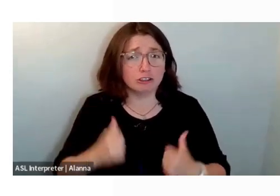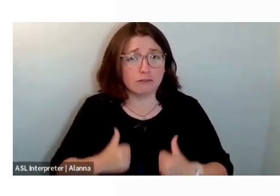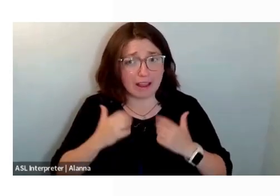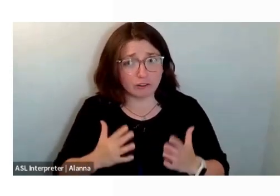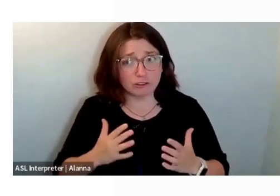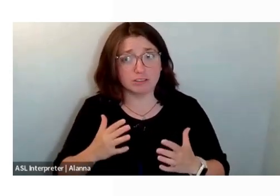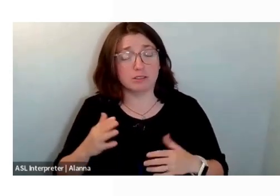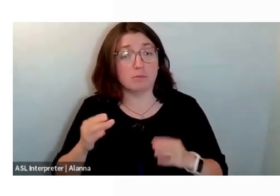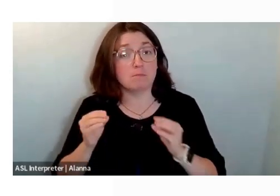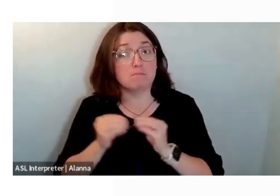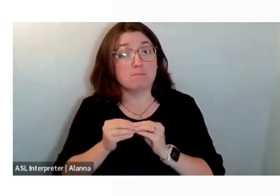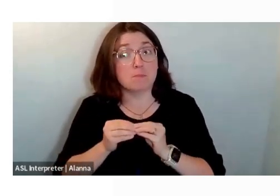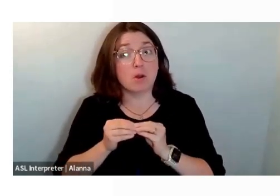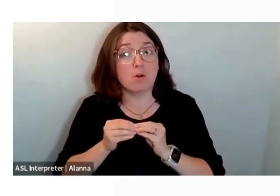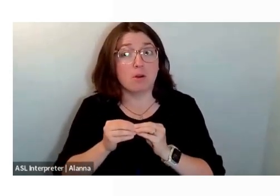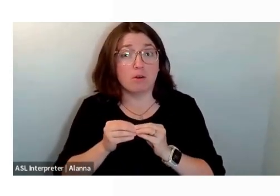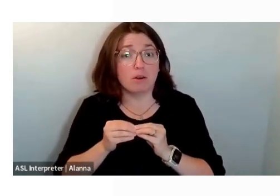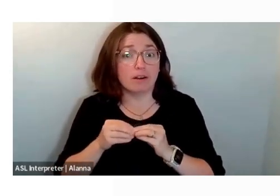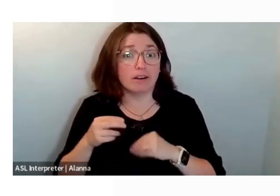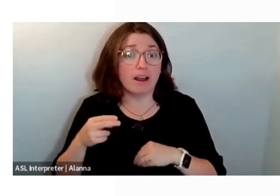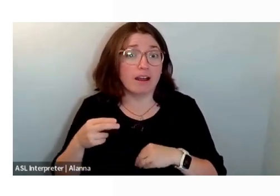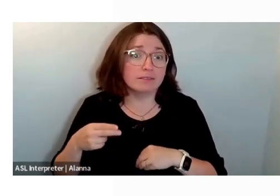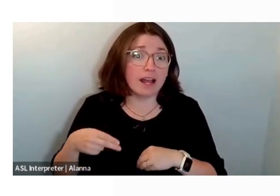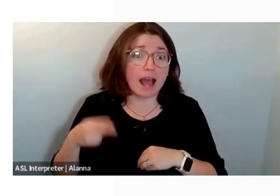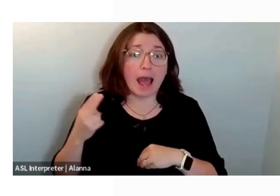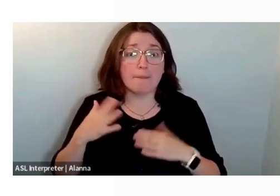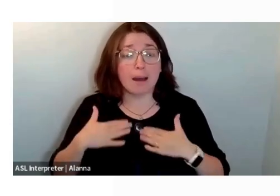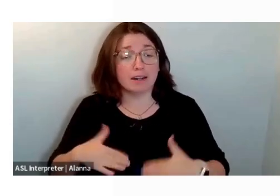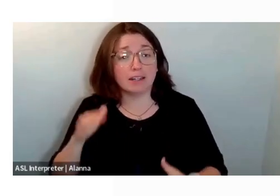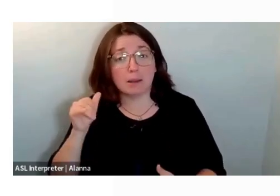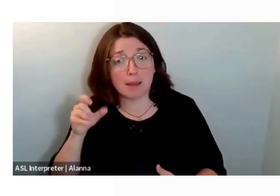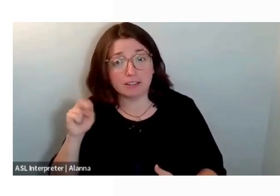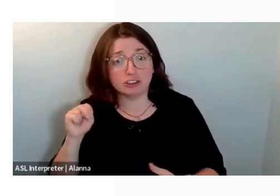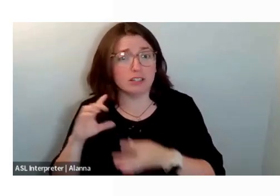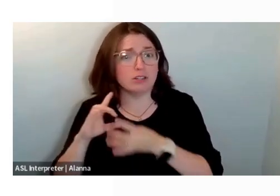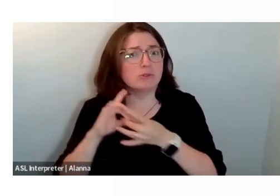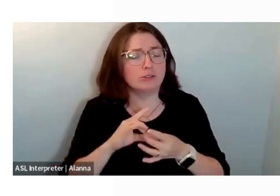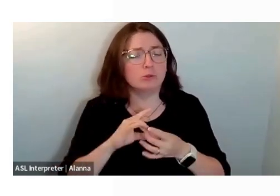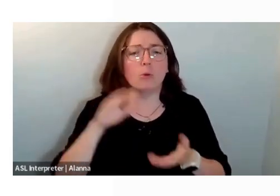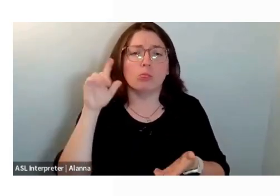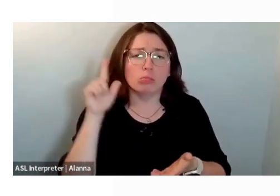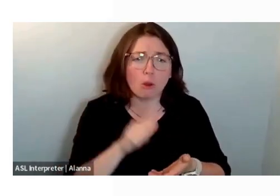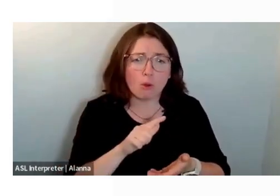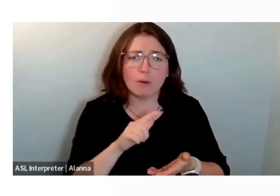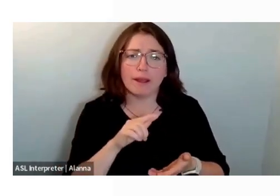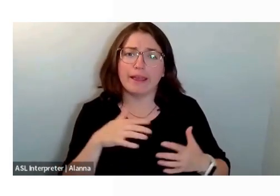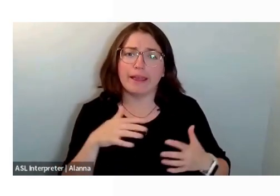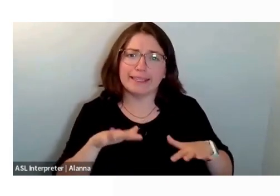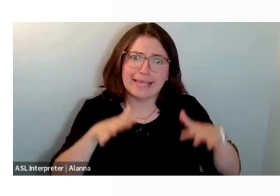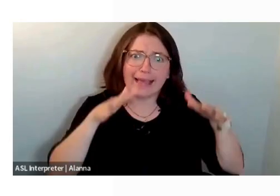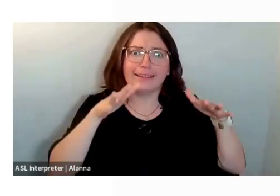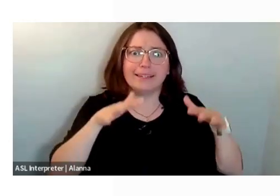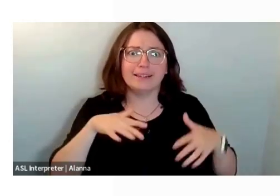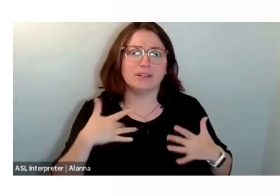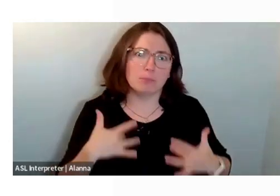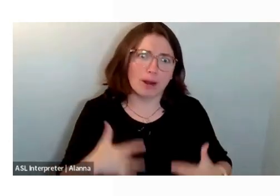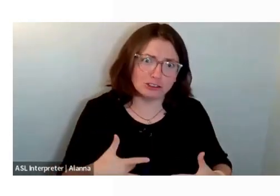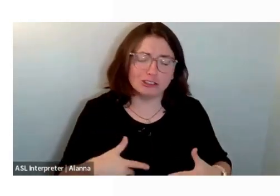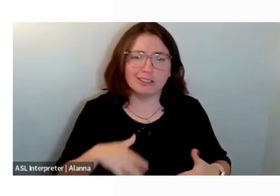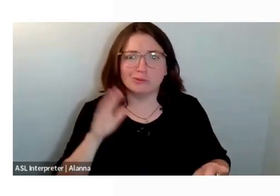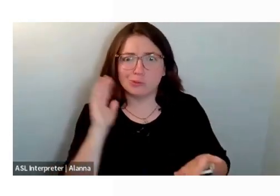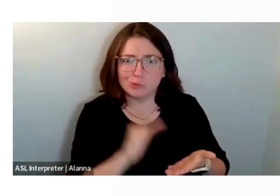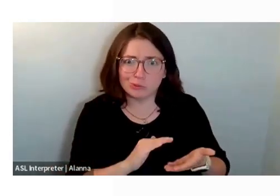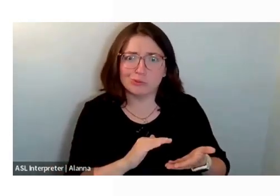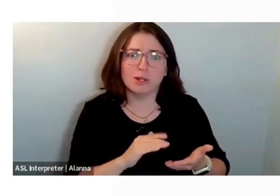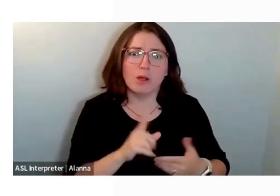lower anxiety, depression, loneliness, and better quality of life and resilience. So the question is not,